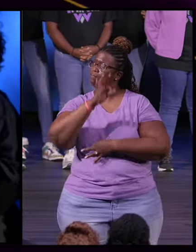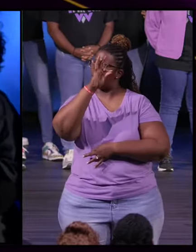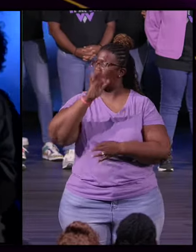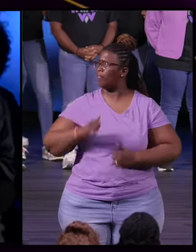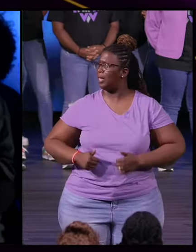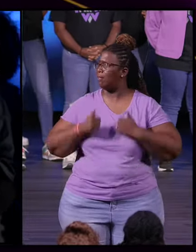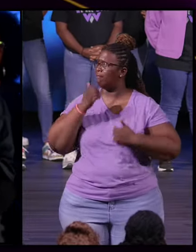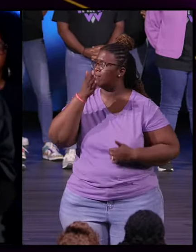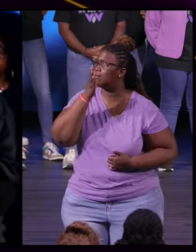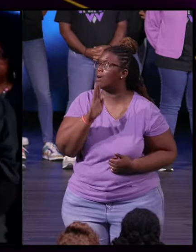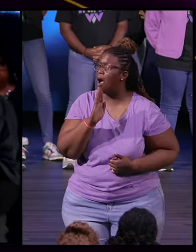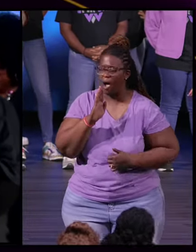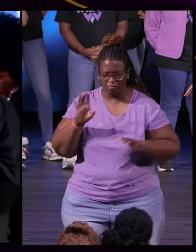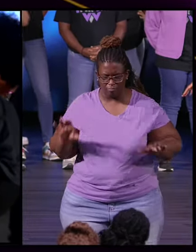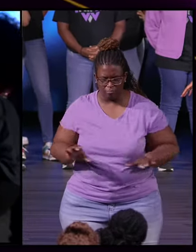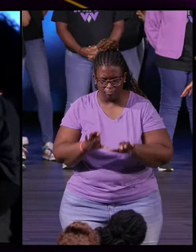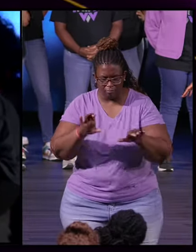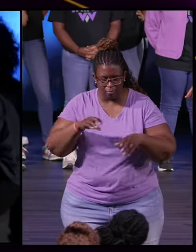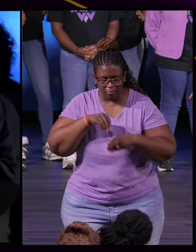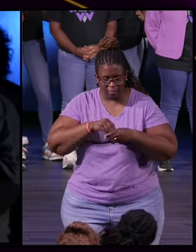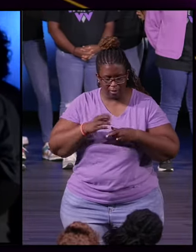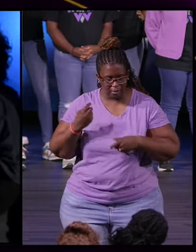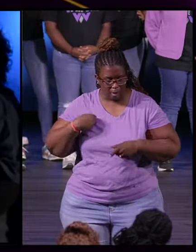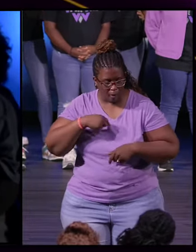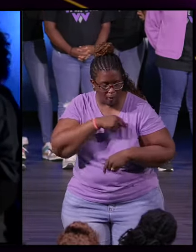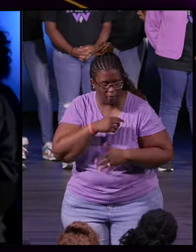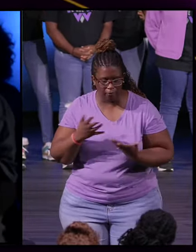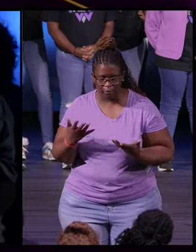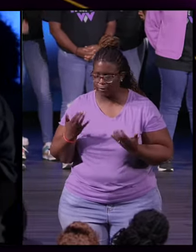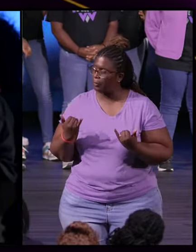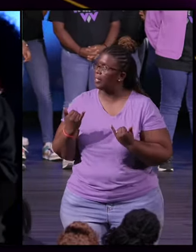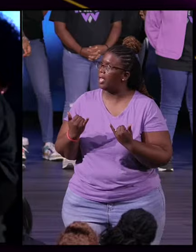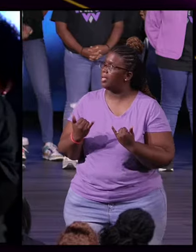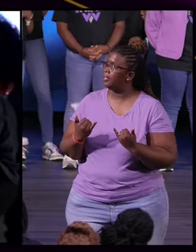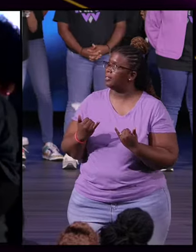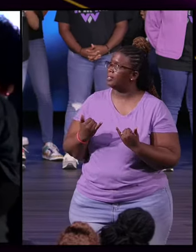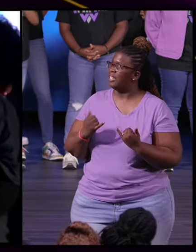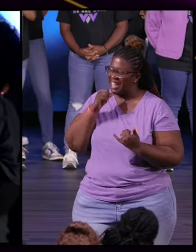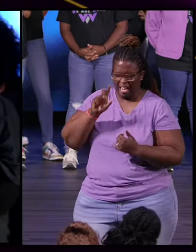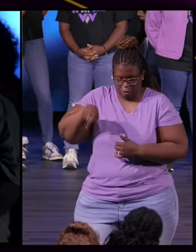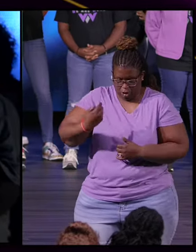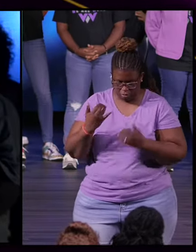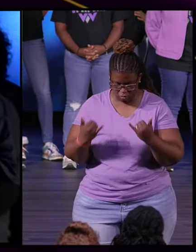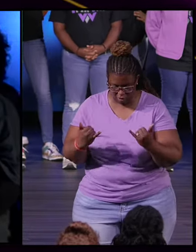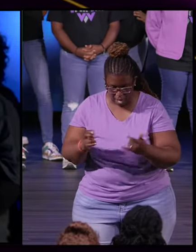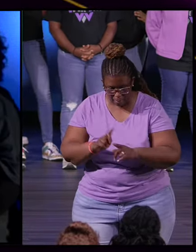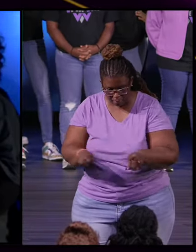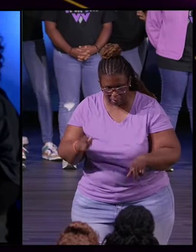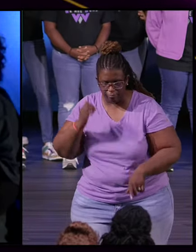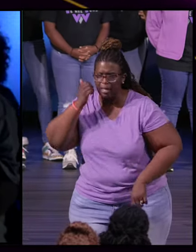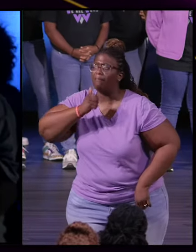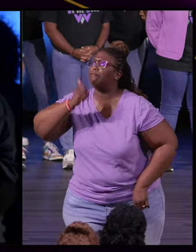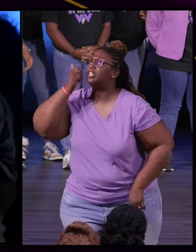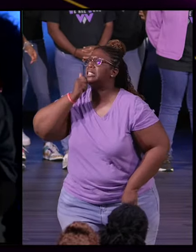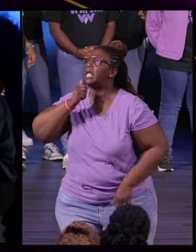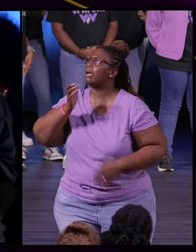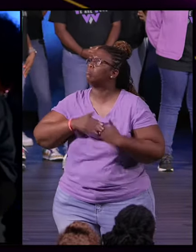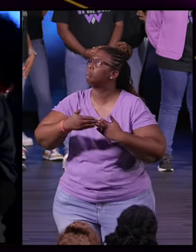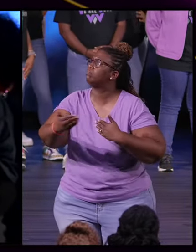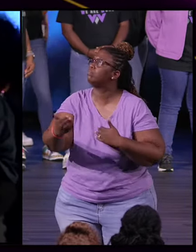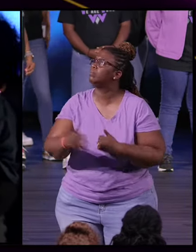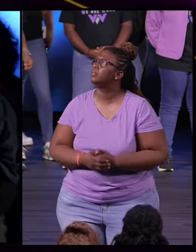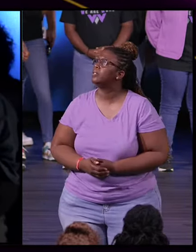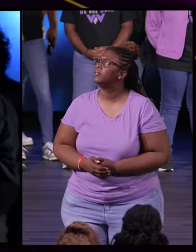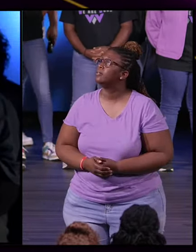God operating in us today, God, and every day after today, God. And Father, we thank